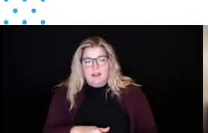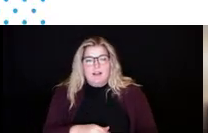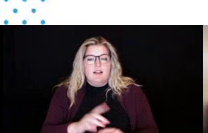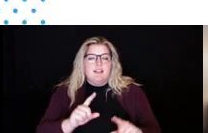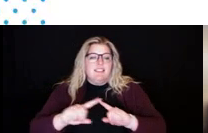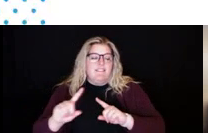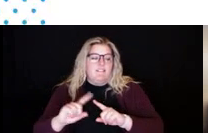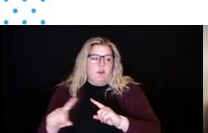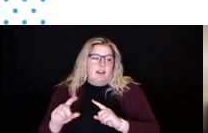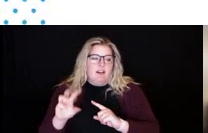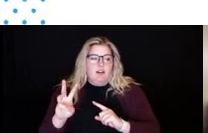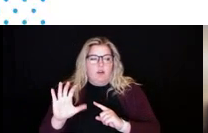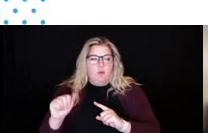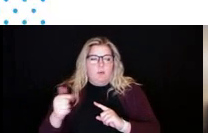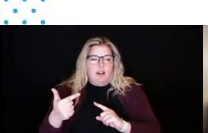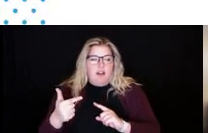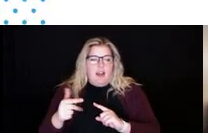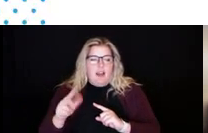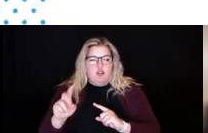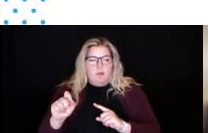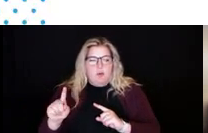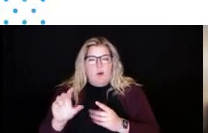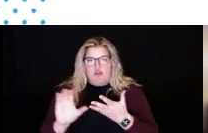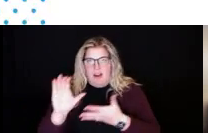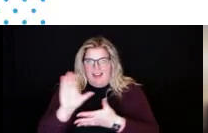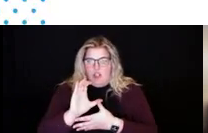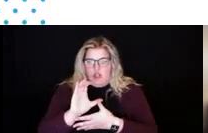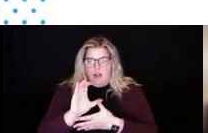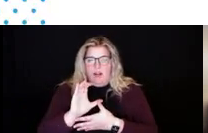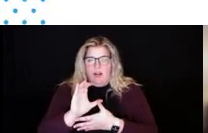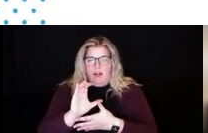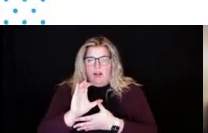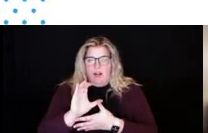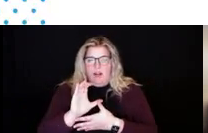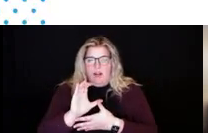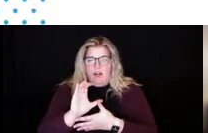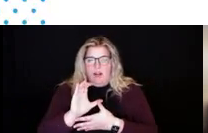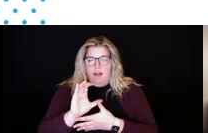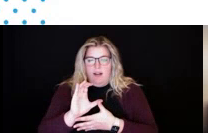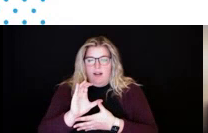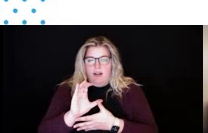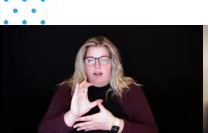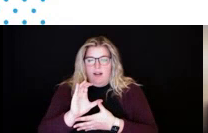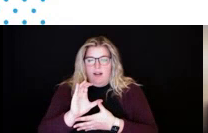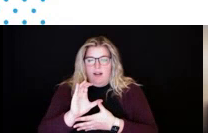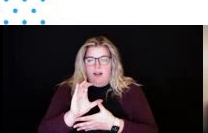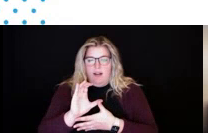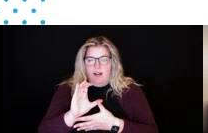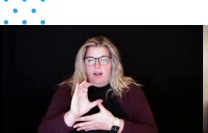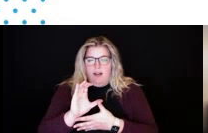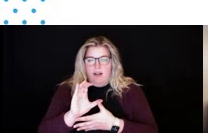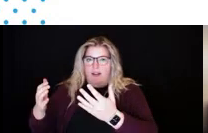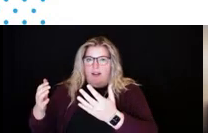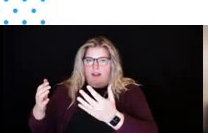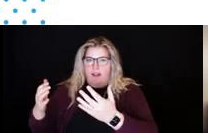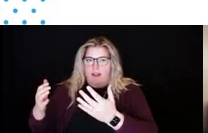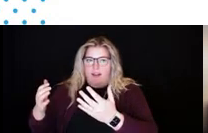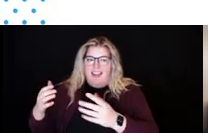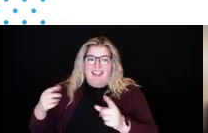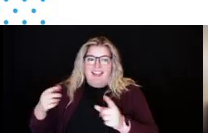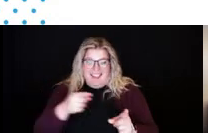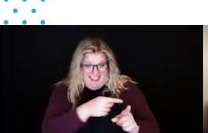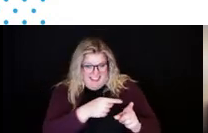of WCAG 2.1 criteria that fall into this category of criteria that fundamentally